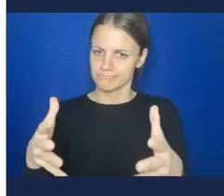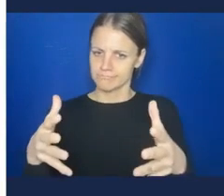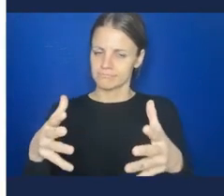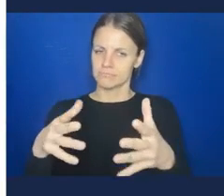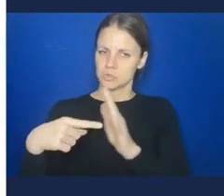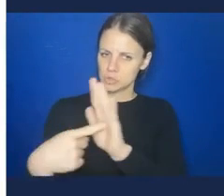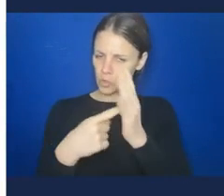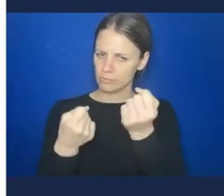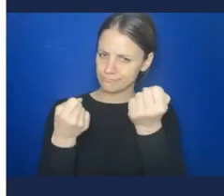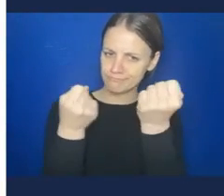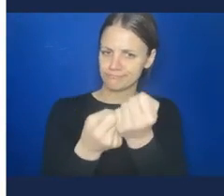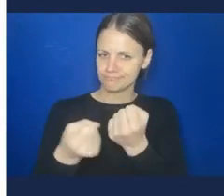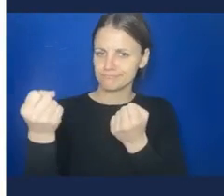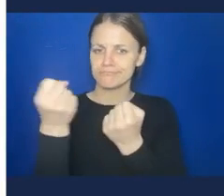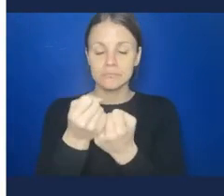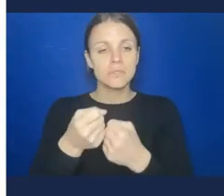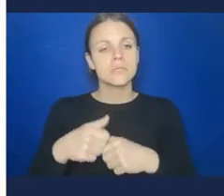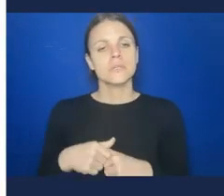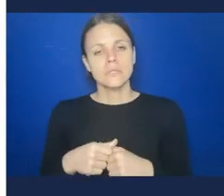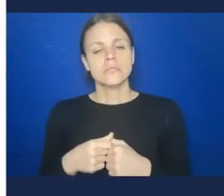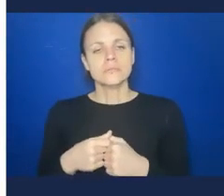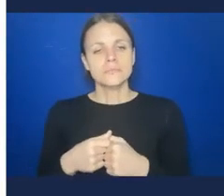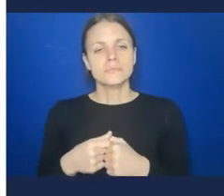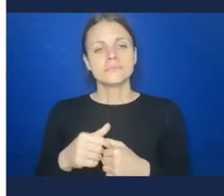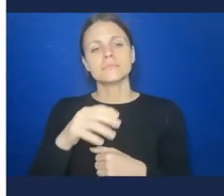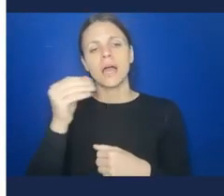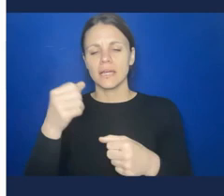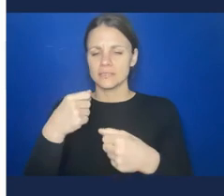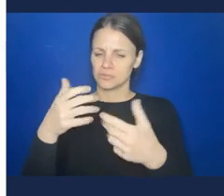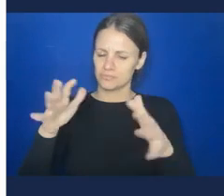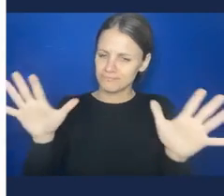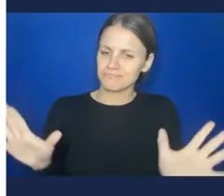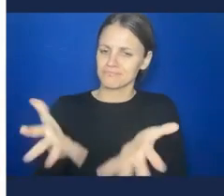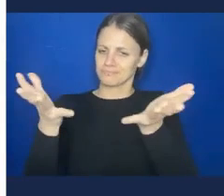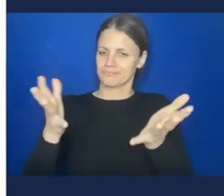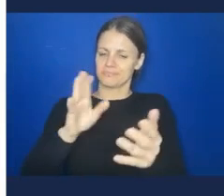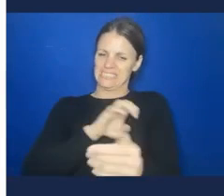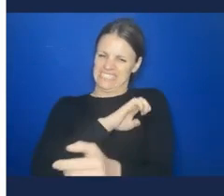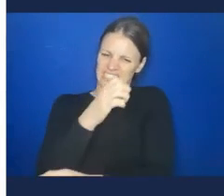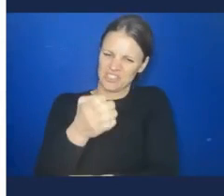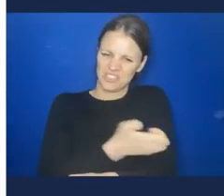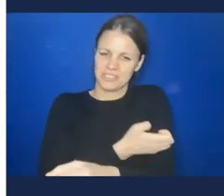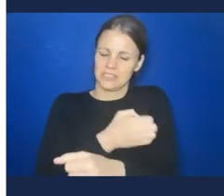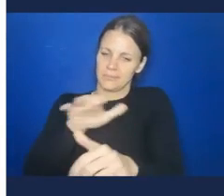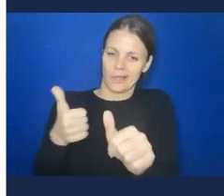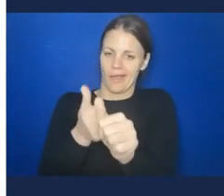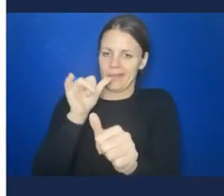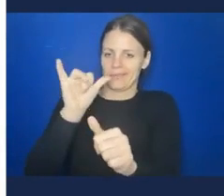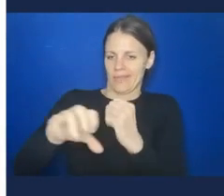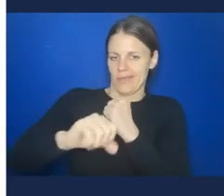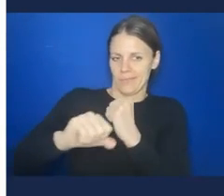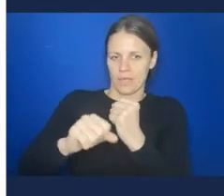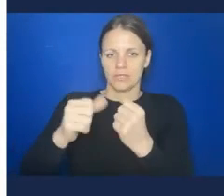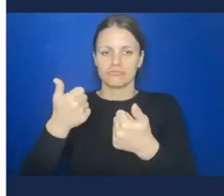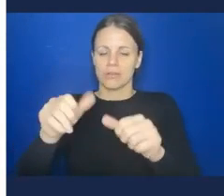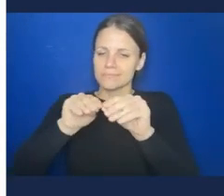solidarity, and to create energy behind an actual campaign to make